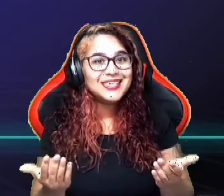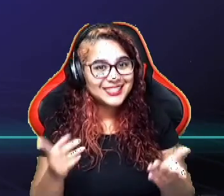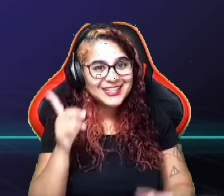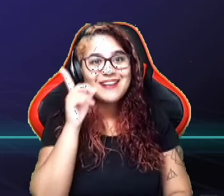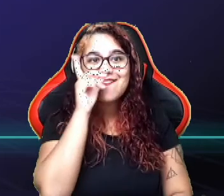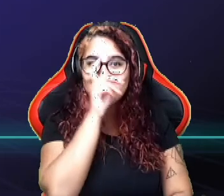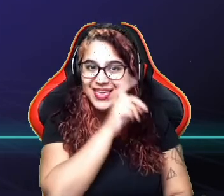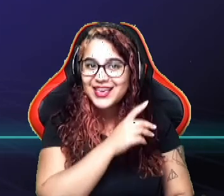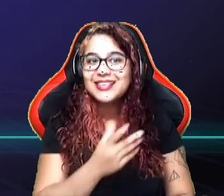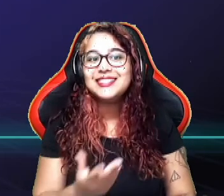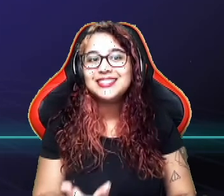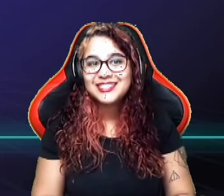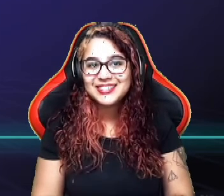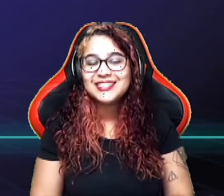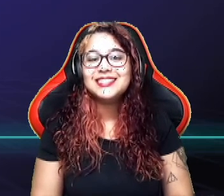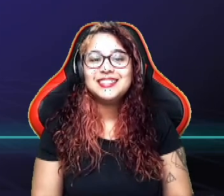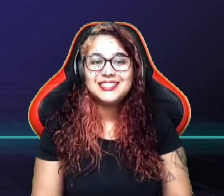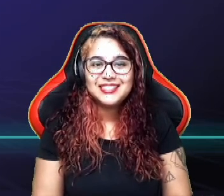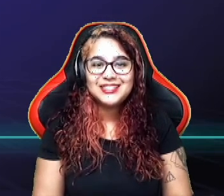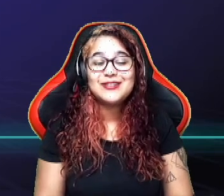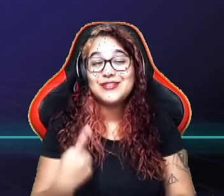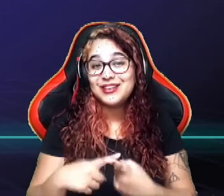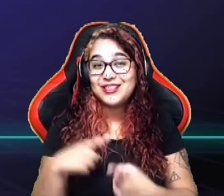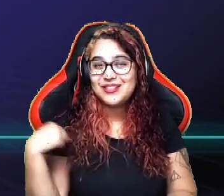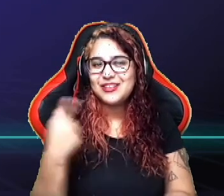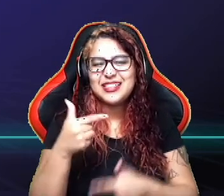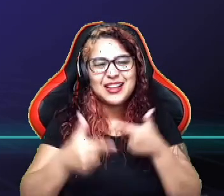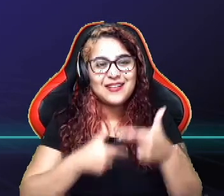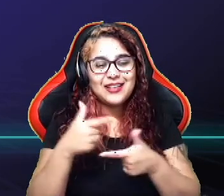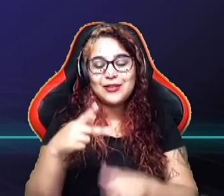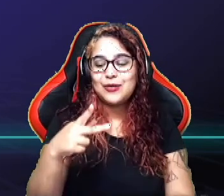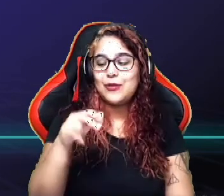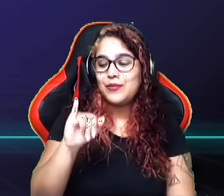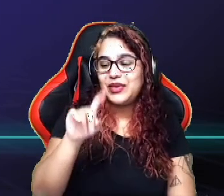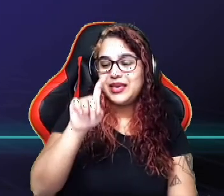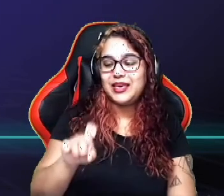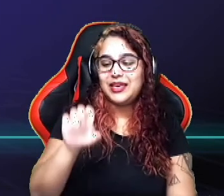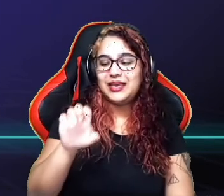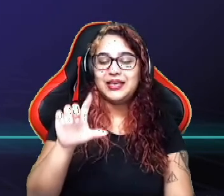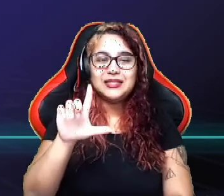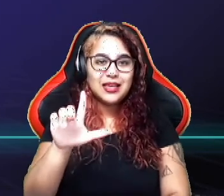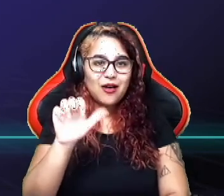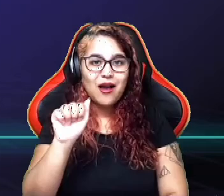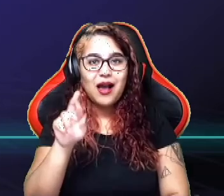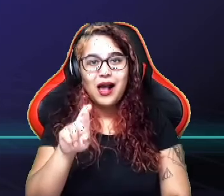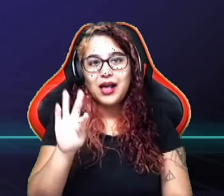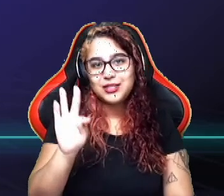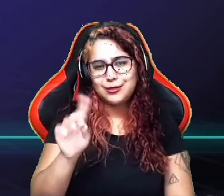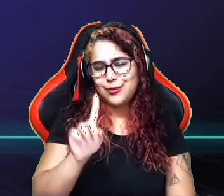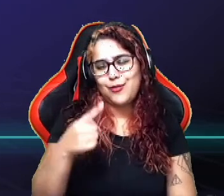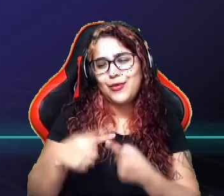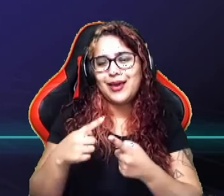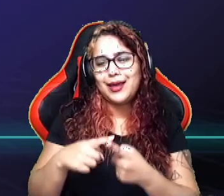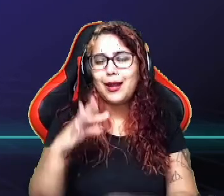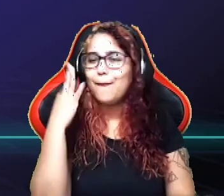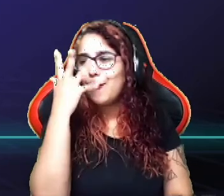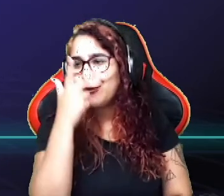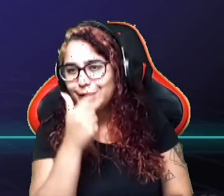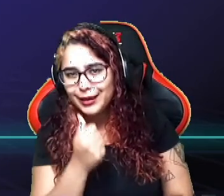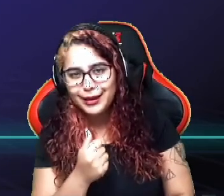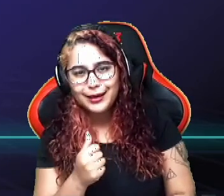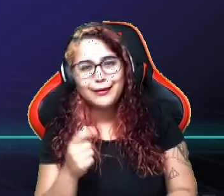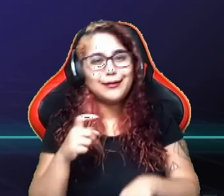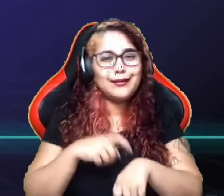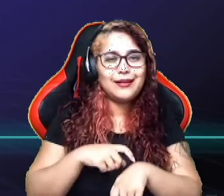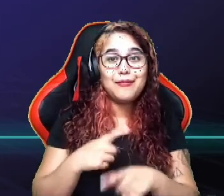was luxury. That was kind of complicated, you know, to code. We worked with pixel art, not because it was good looking. No,